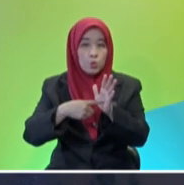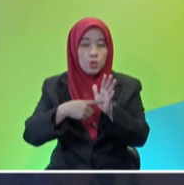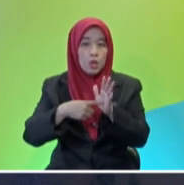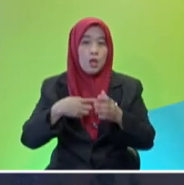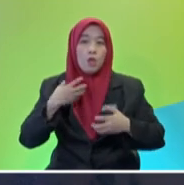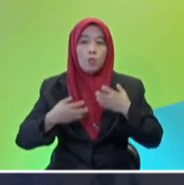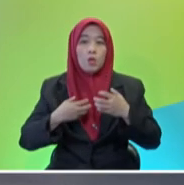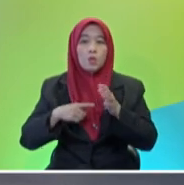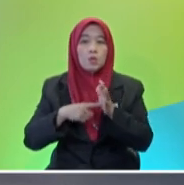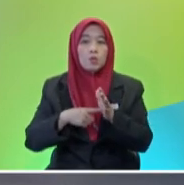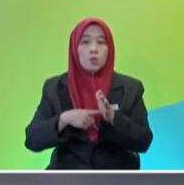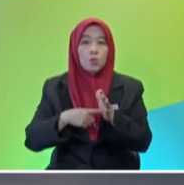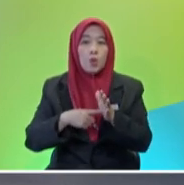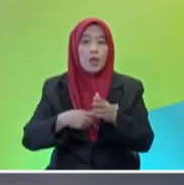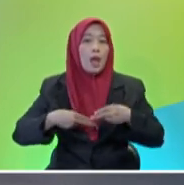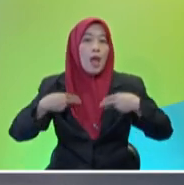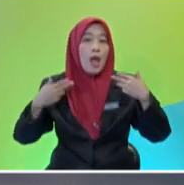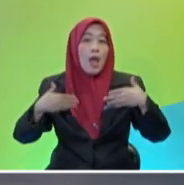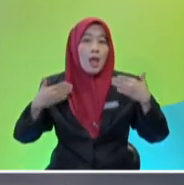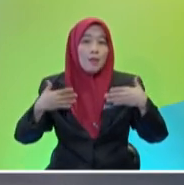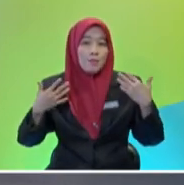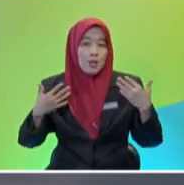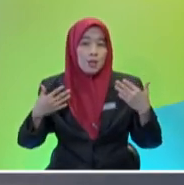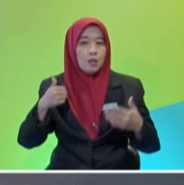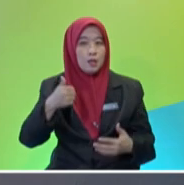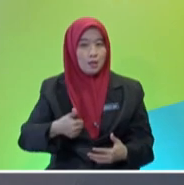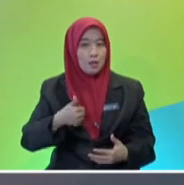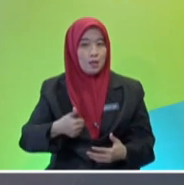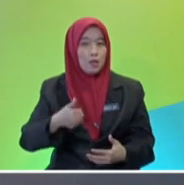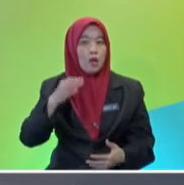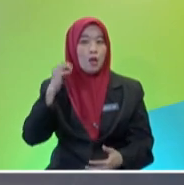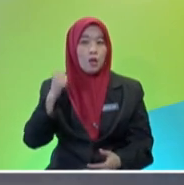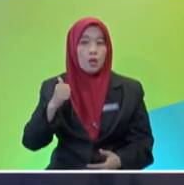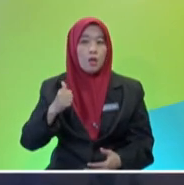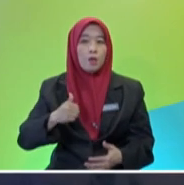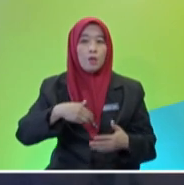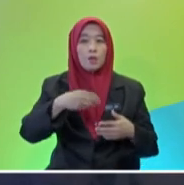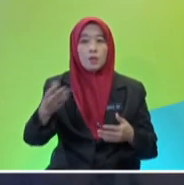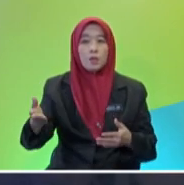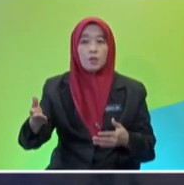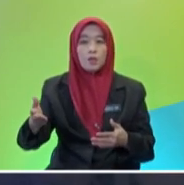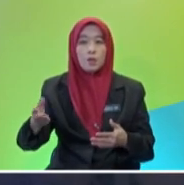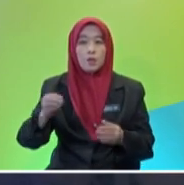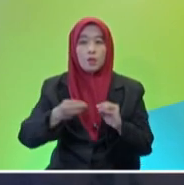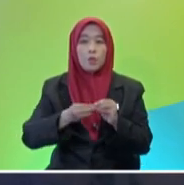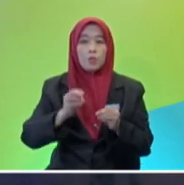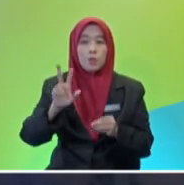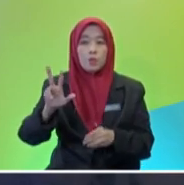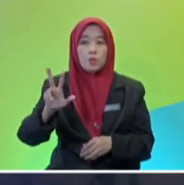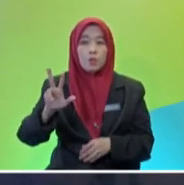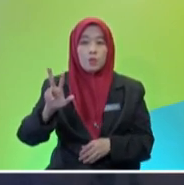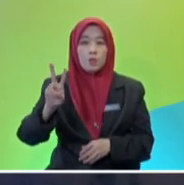emoji is showing happy. Happy, mm-hmm. Yes. Okay. How about the next one? Look at the next picture.